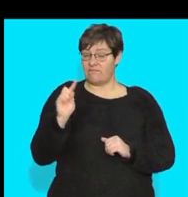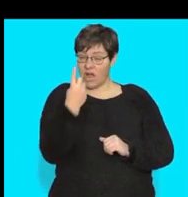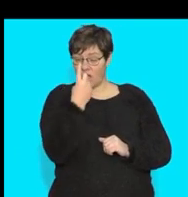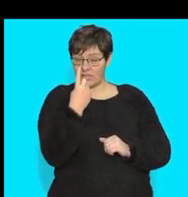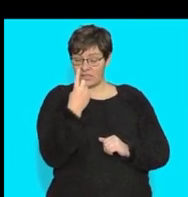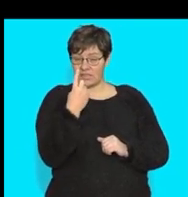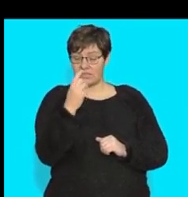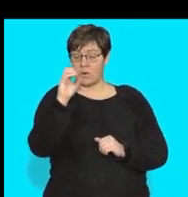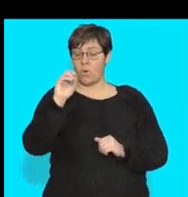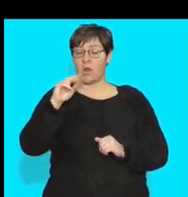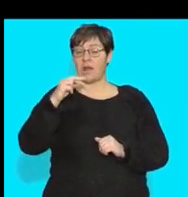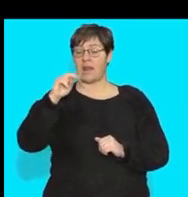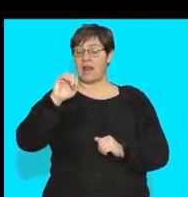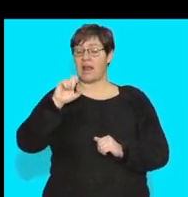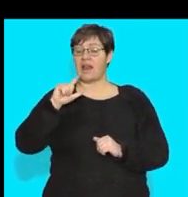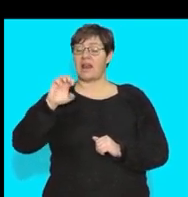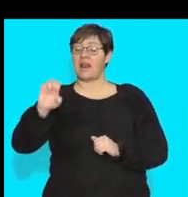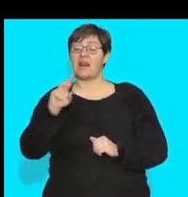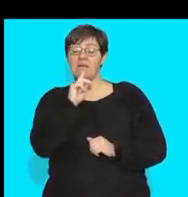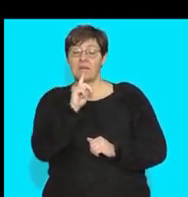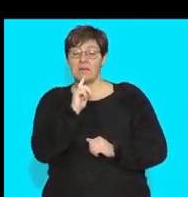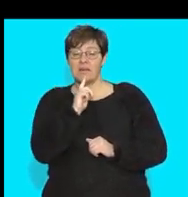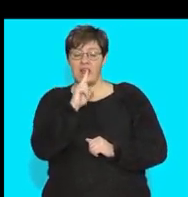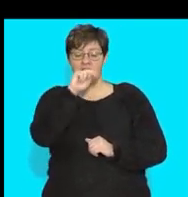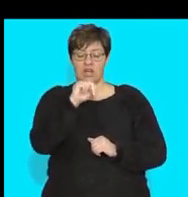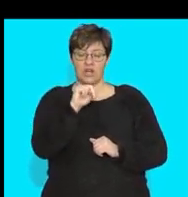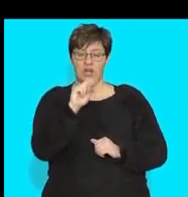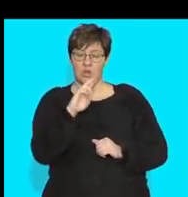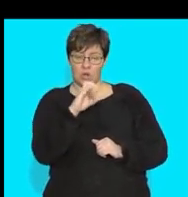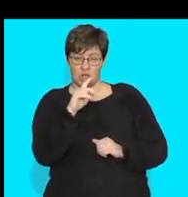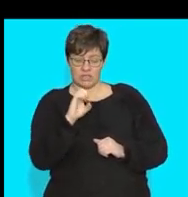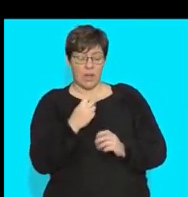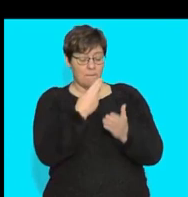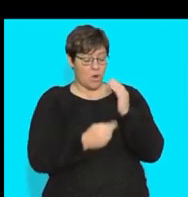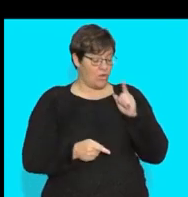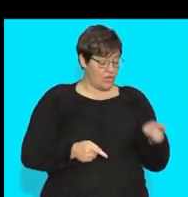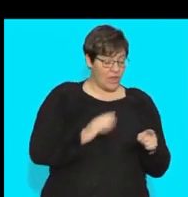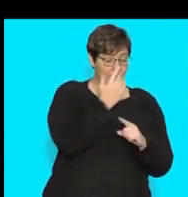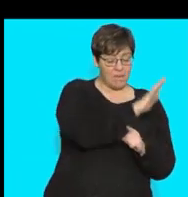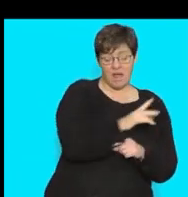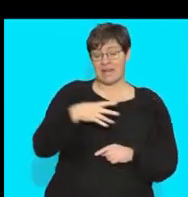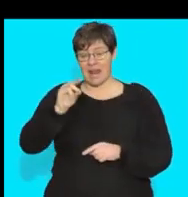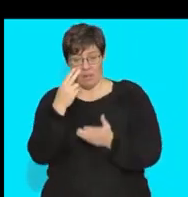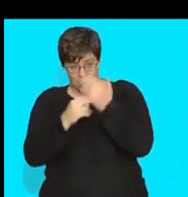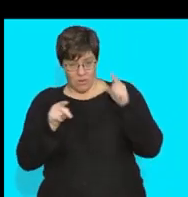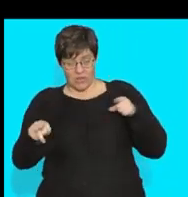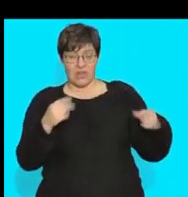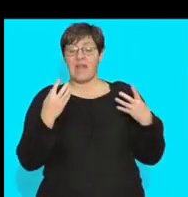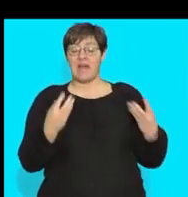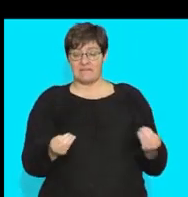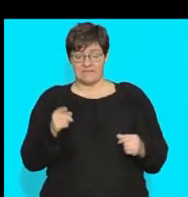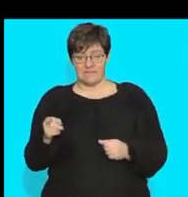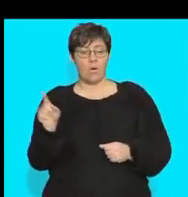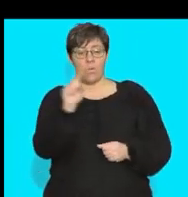first organelle that we're going to look at, other than the nucleus, that both a plant and an animal cell, is going to be